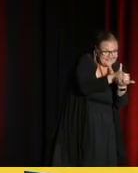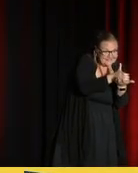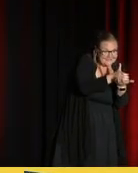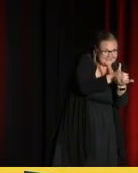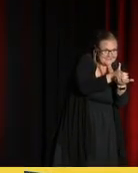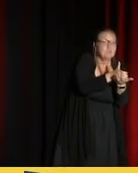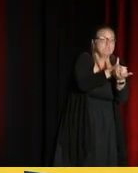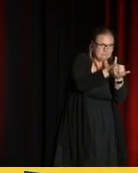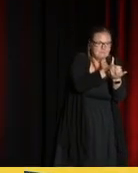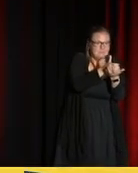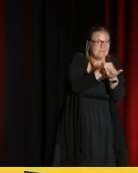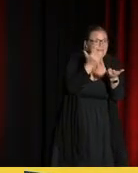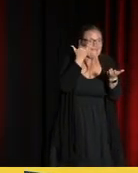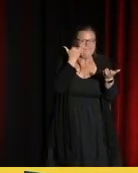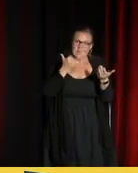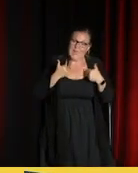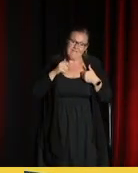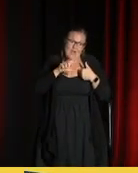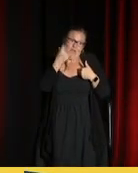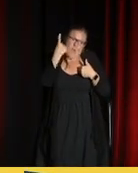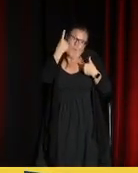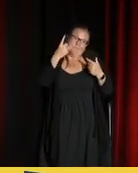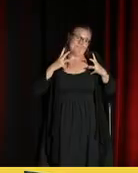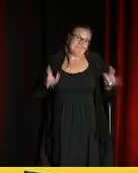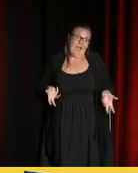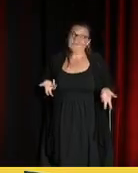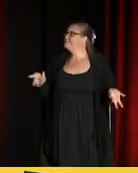As long as you have one of these, it does.